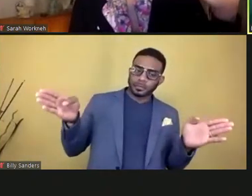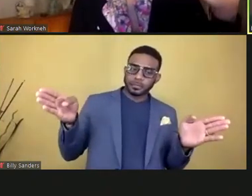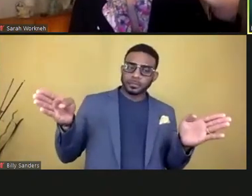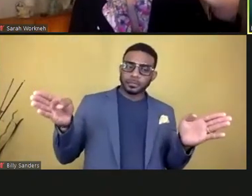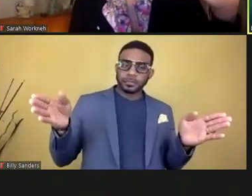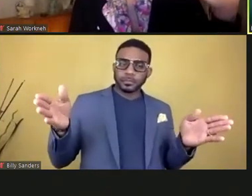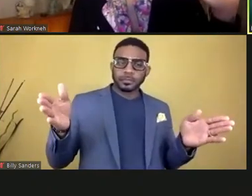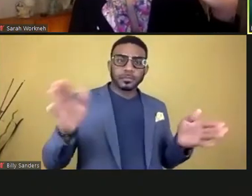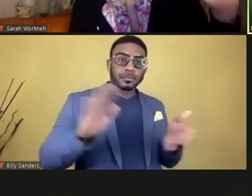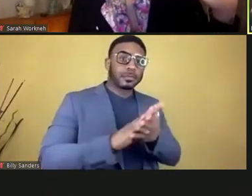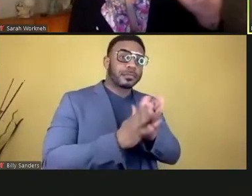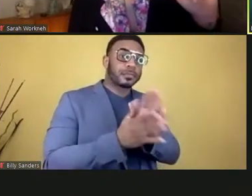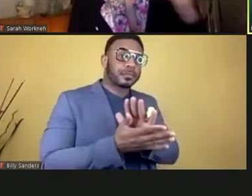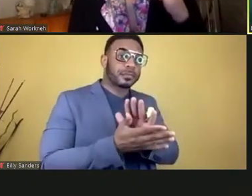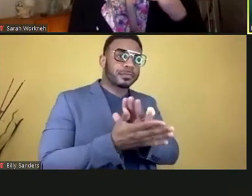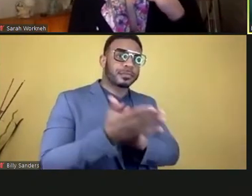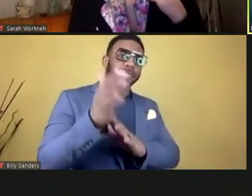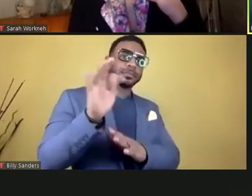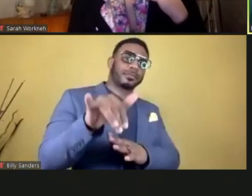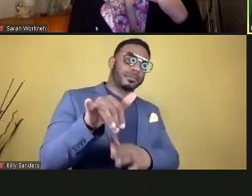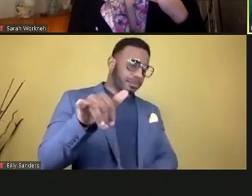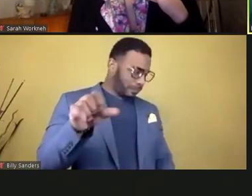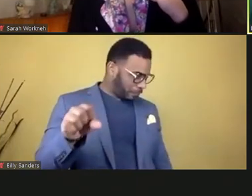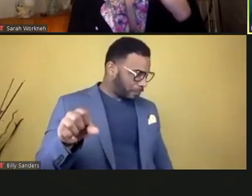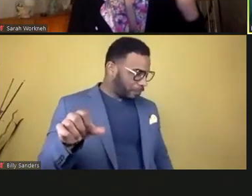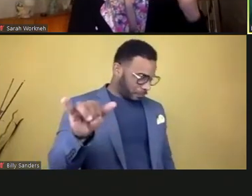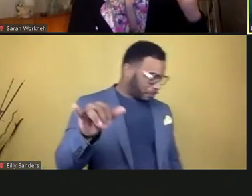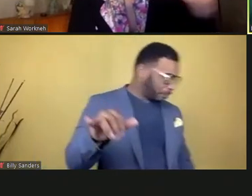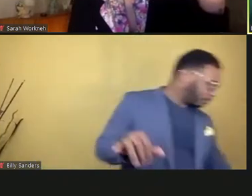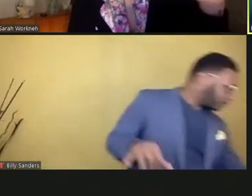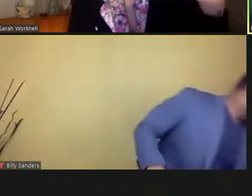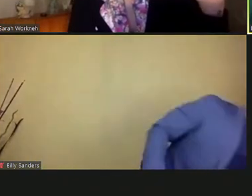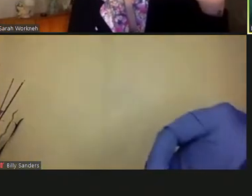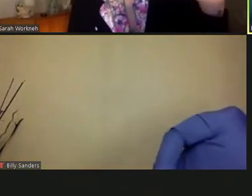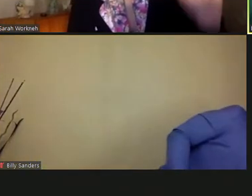does become that. Yeah, so.